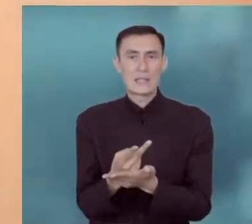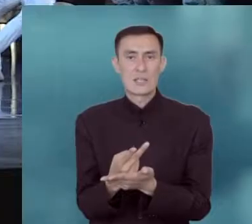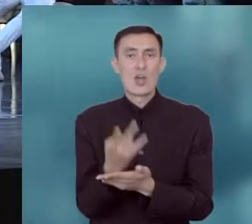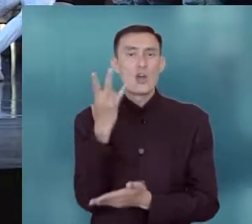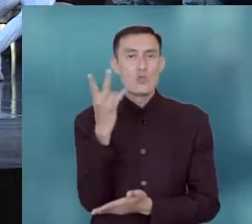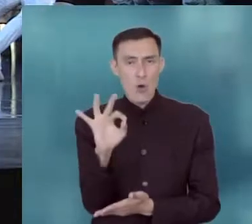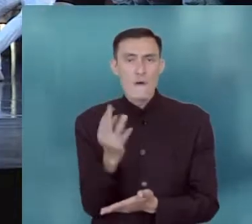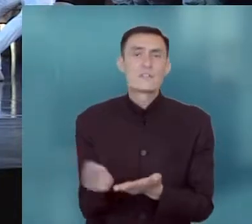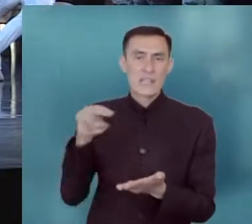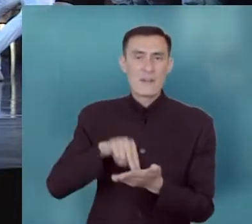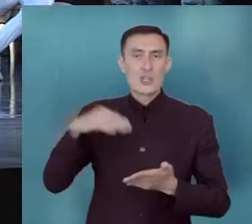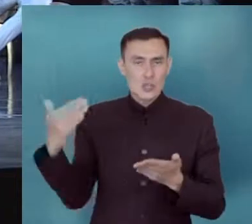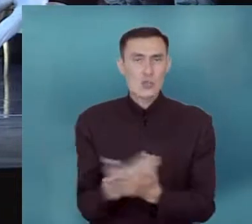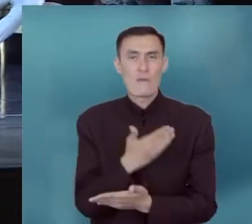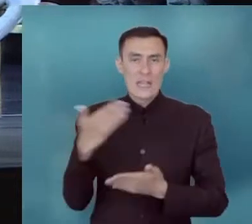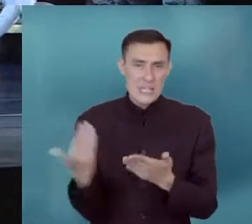again.